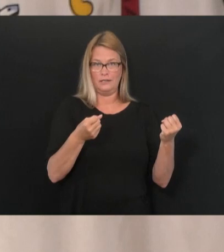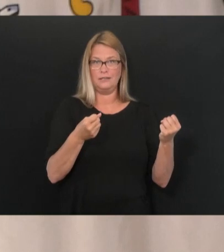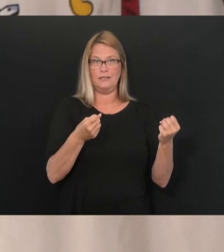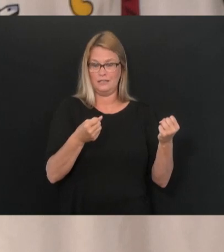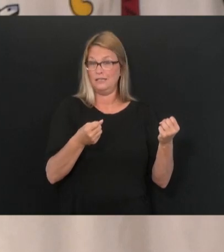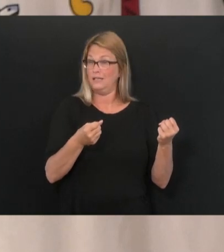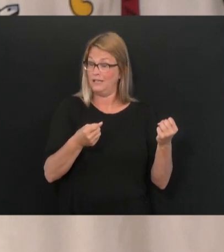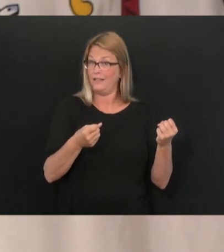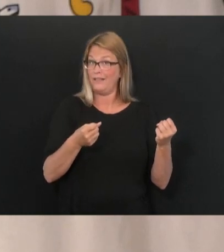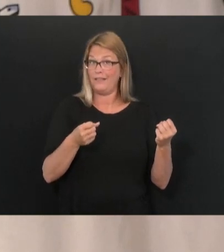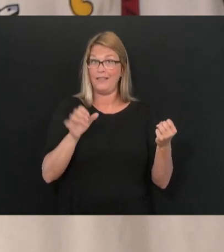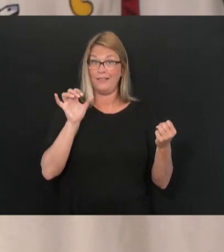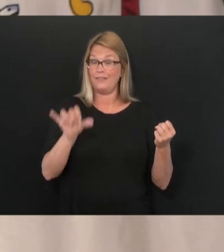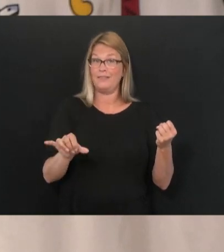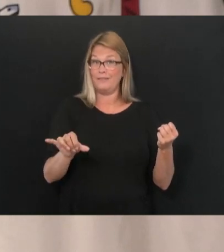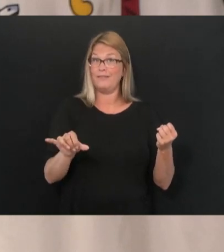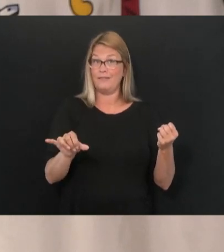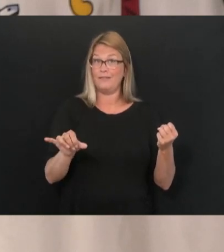That